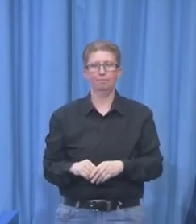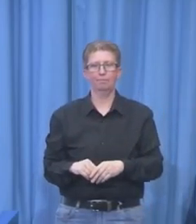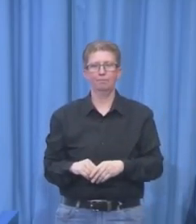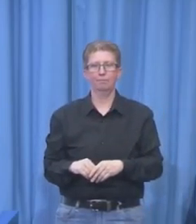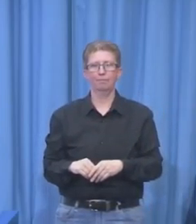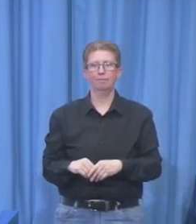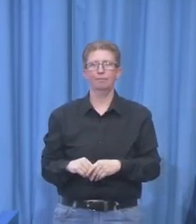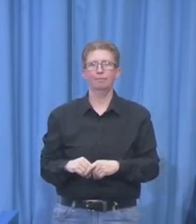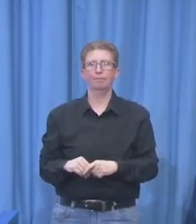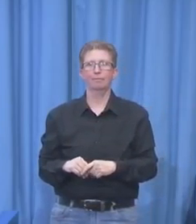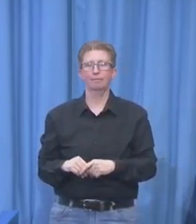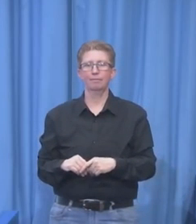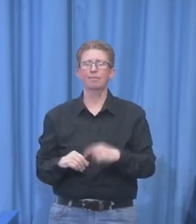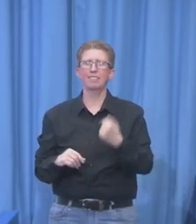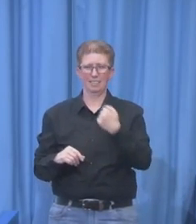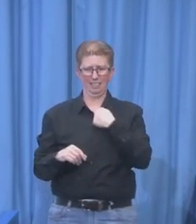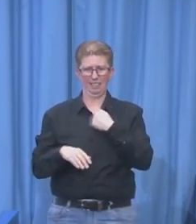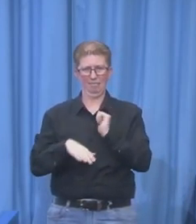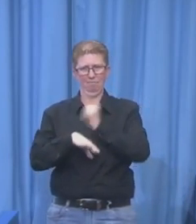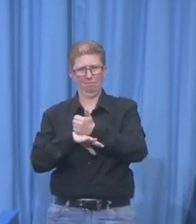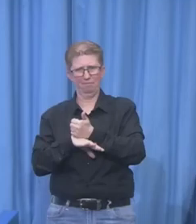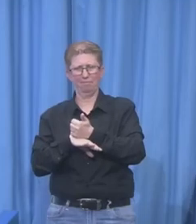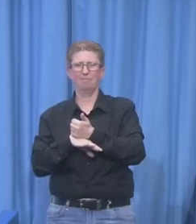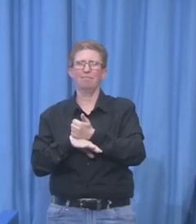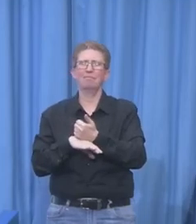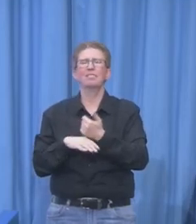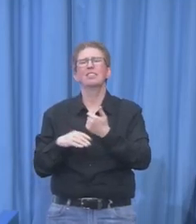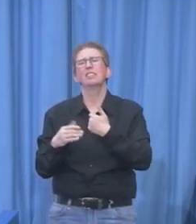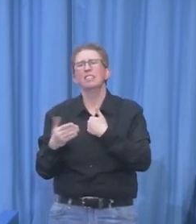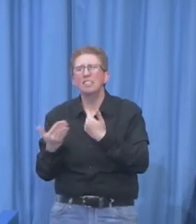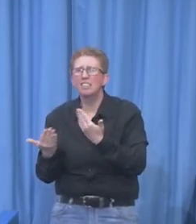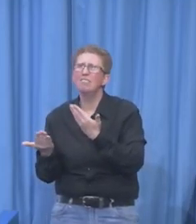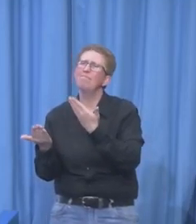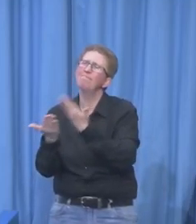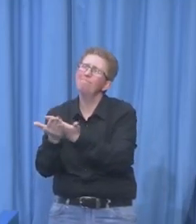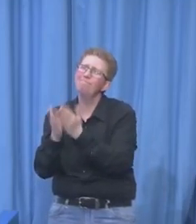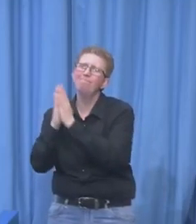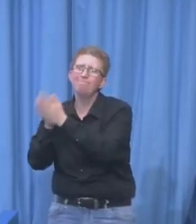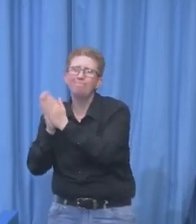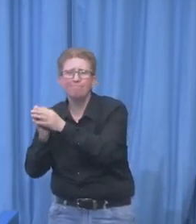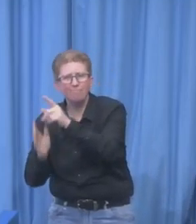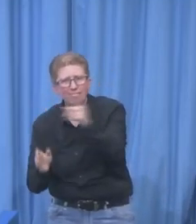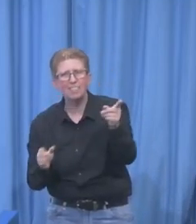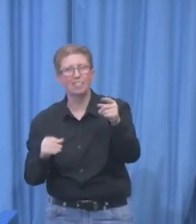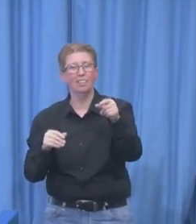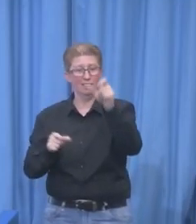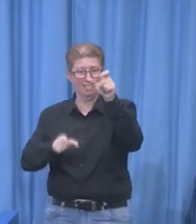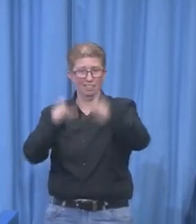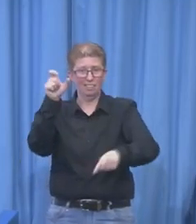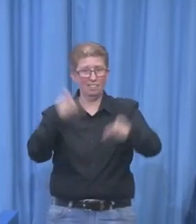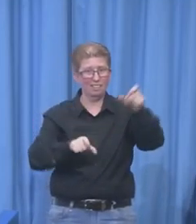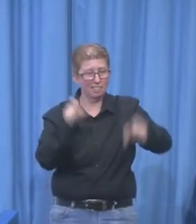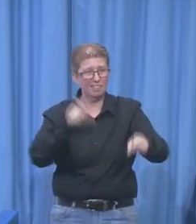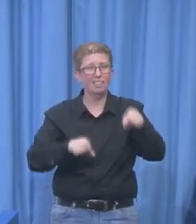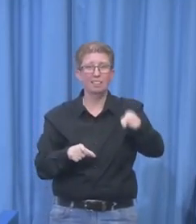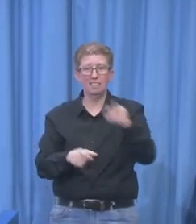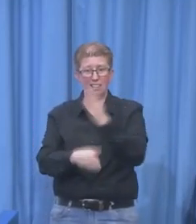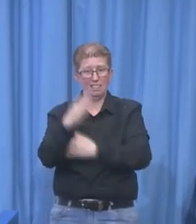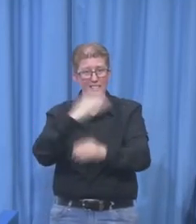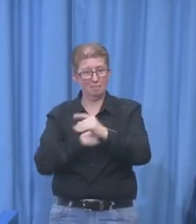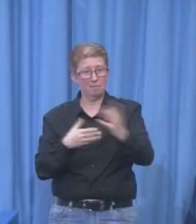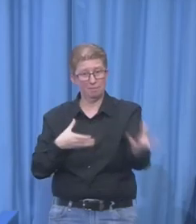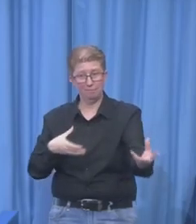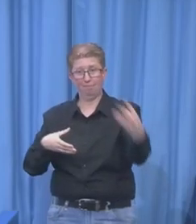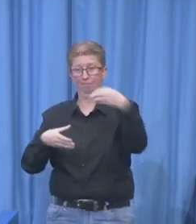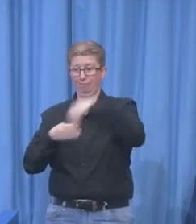it is very powerful and impactful, and I think also good. So